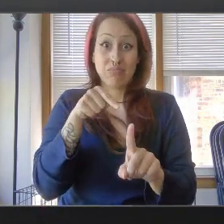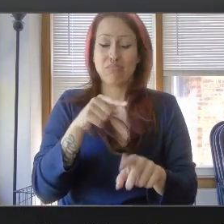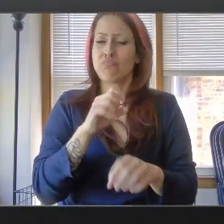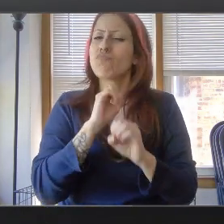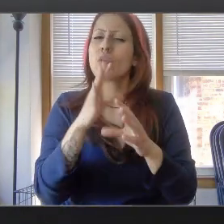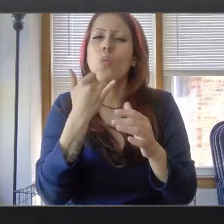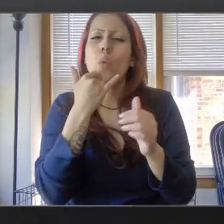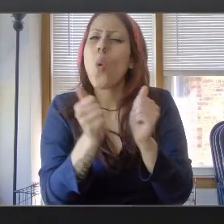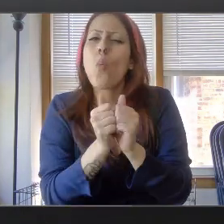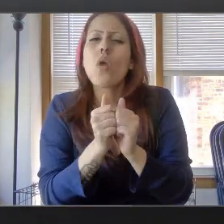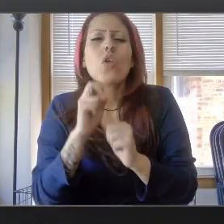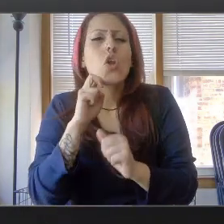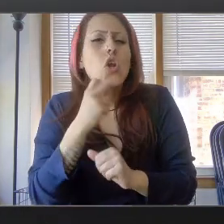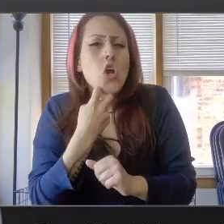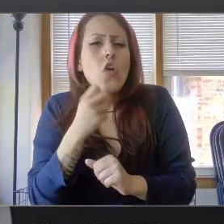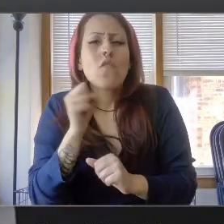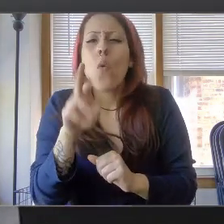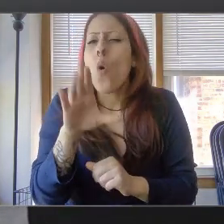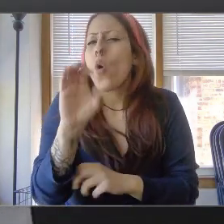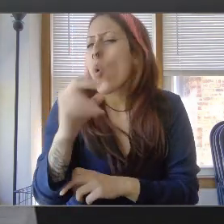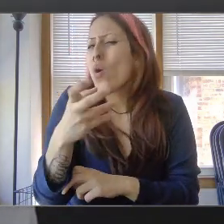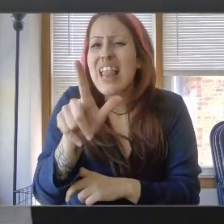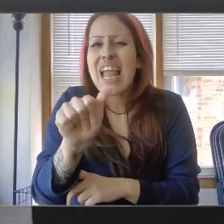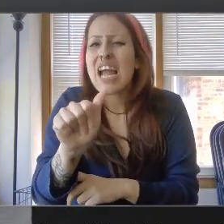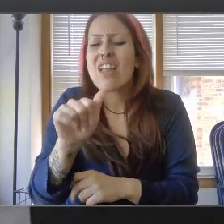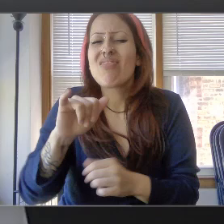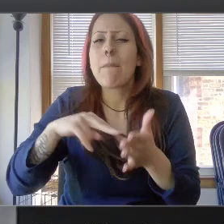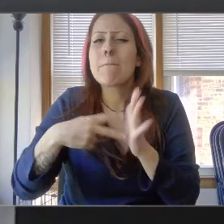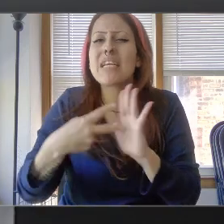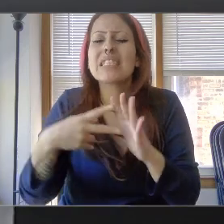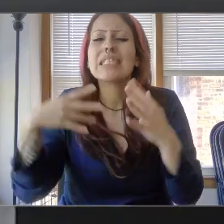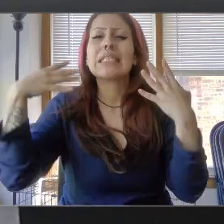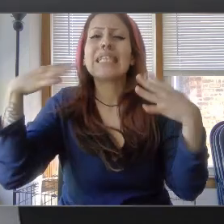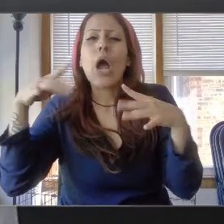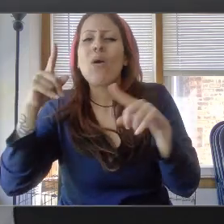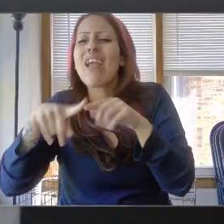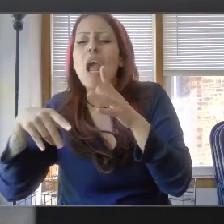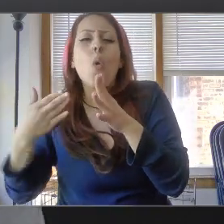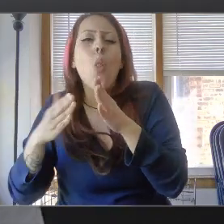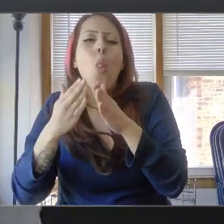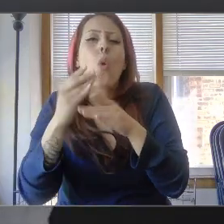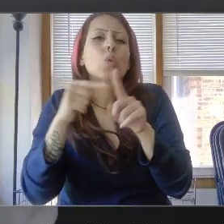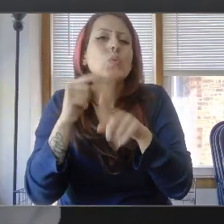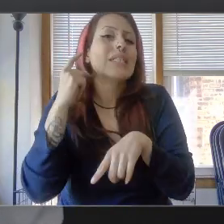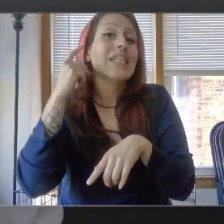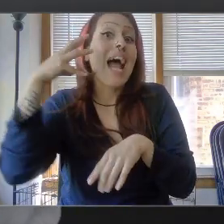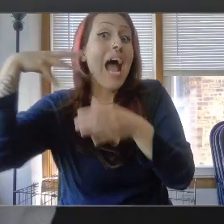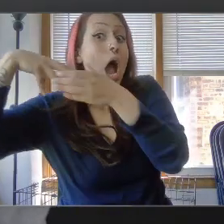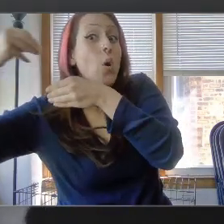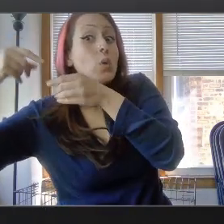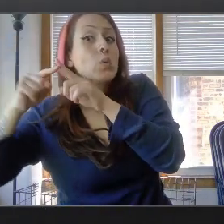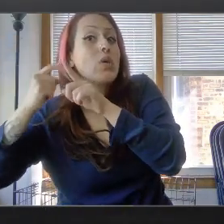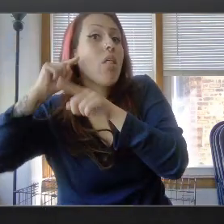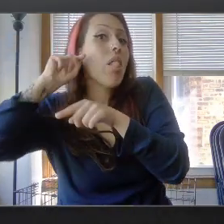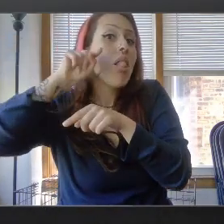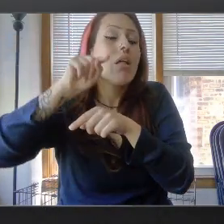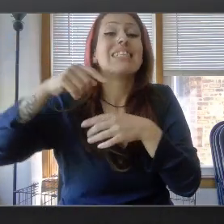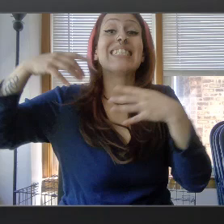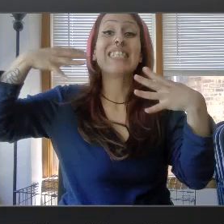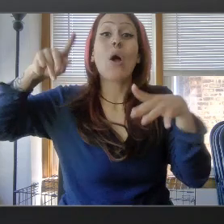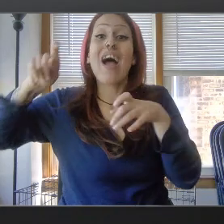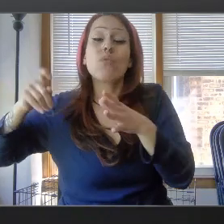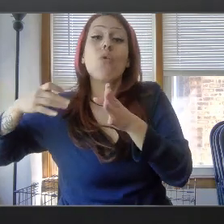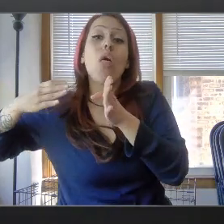from your outer ear all the way to your inner ear. Sound has to travel through the ear canal, vibrate the eardrum, which causes